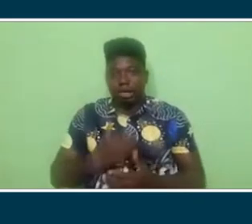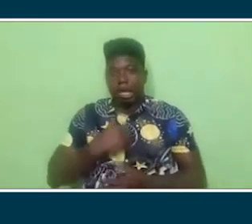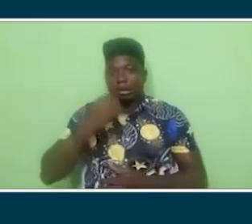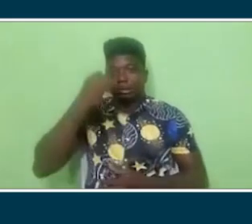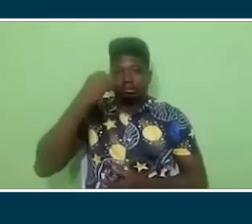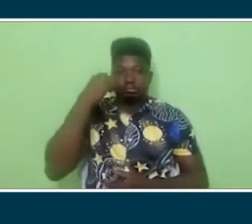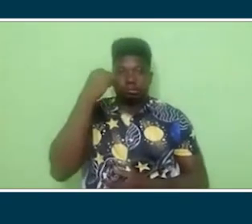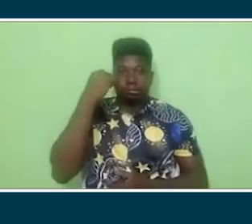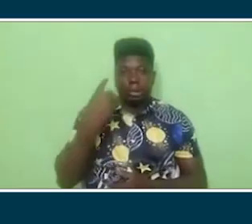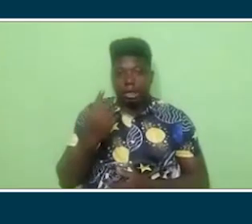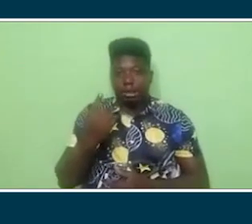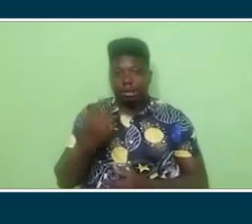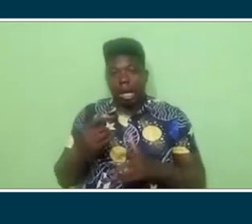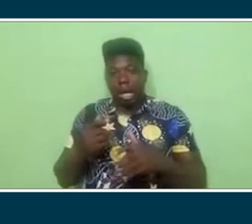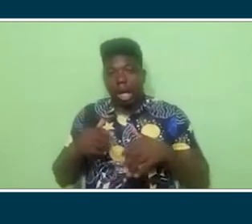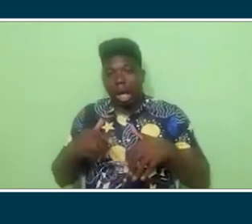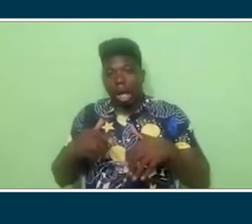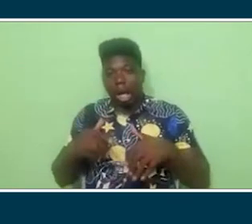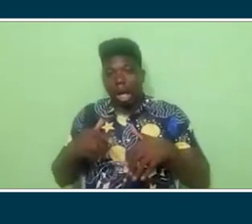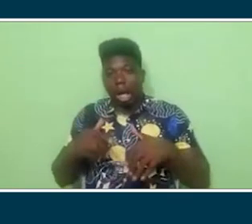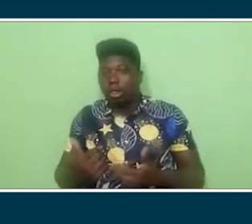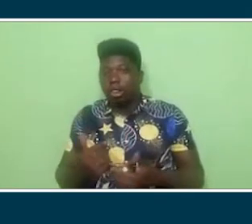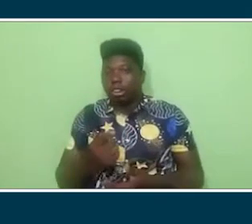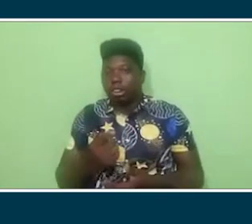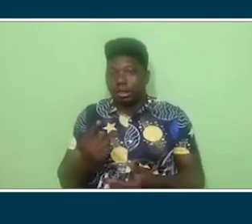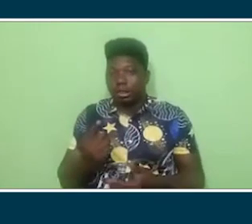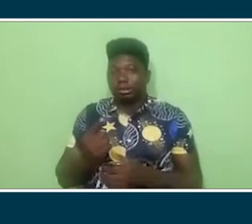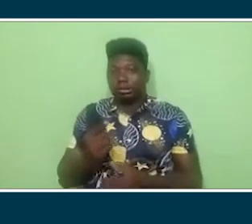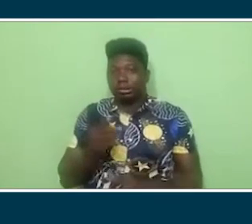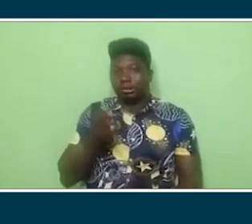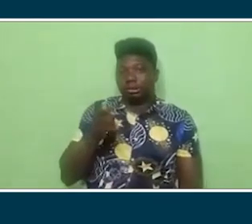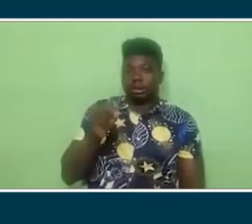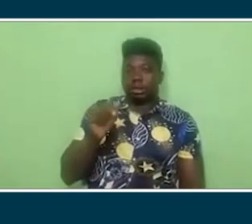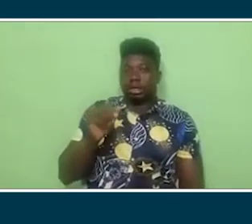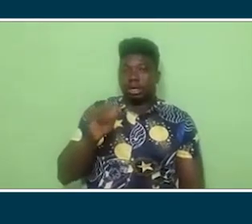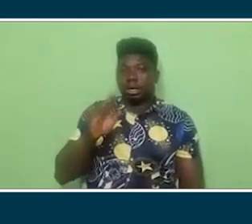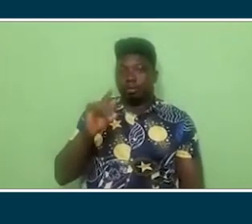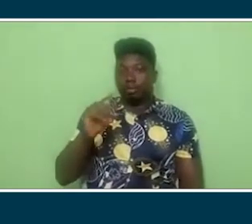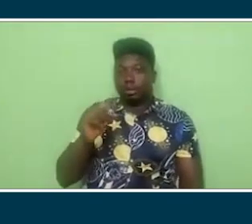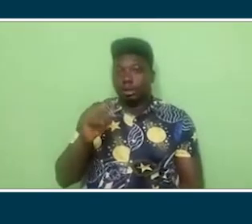how these habits that Nicole was bringing up and these